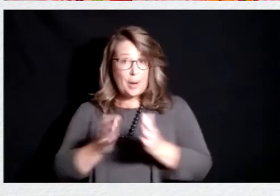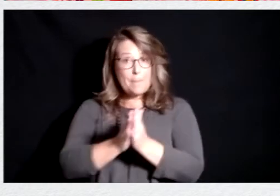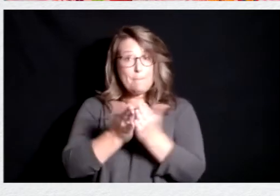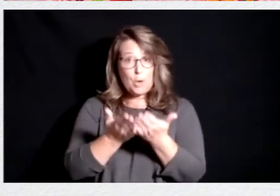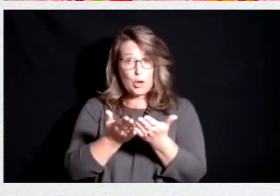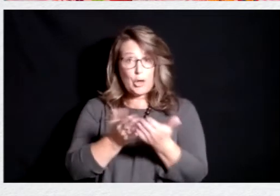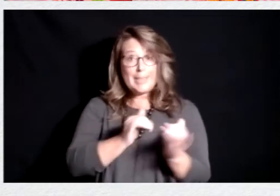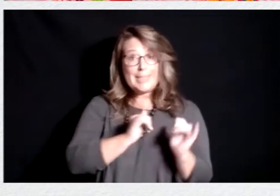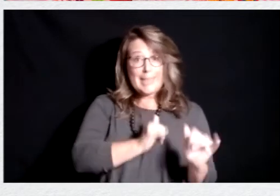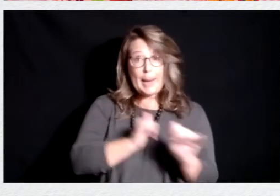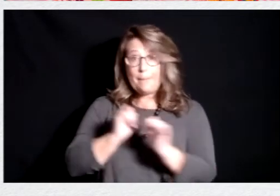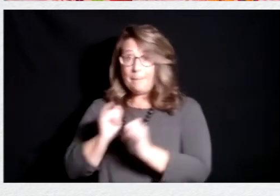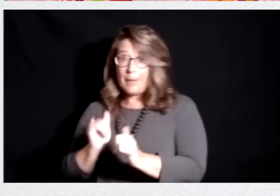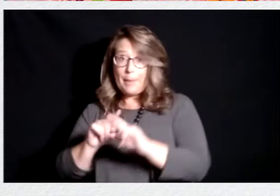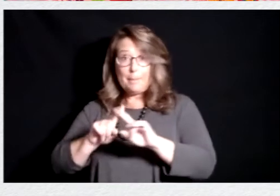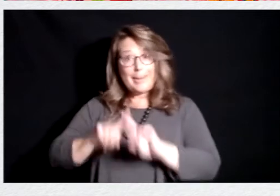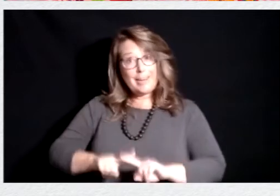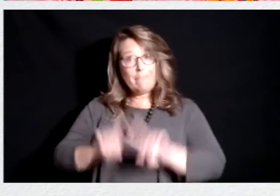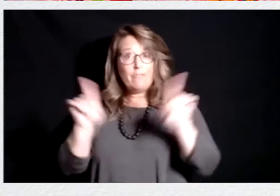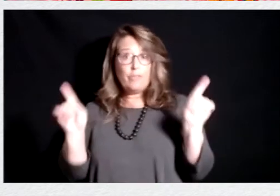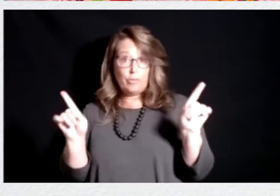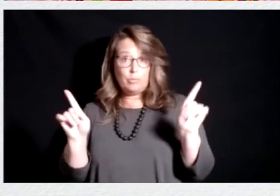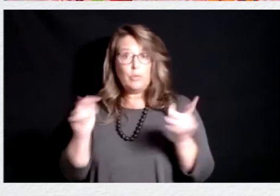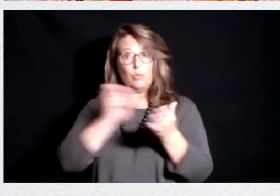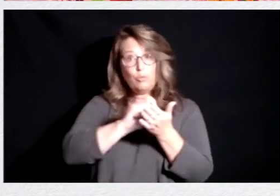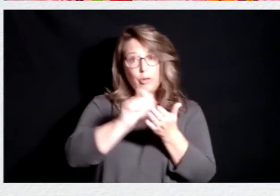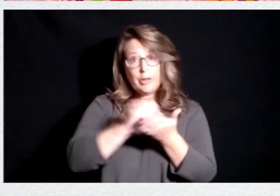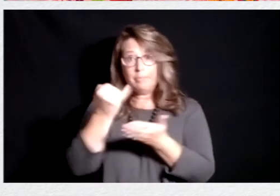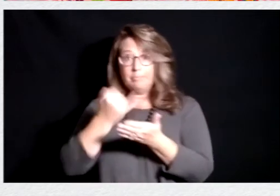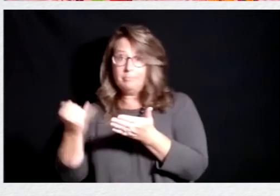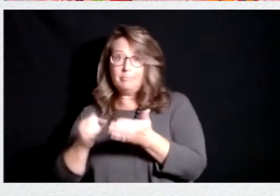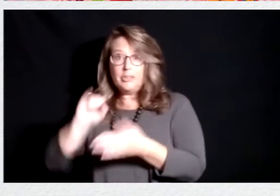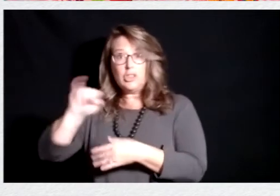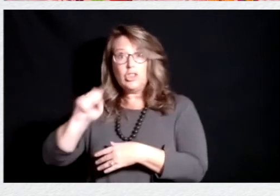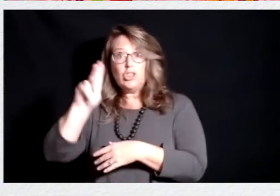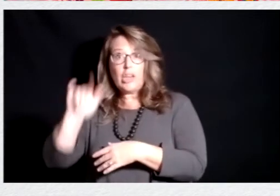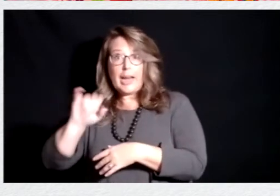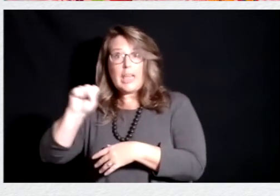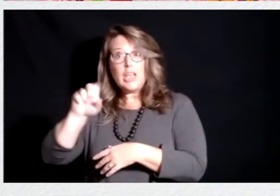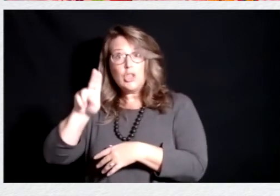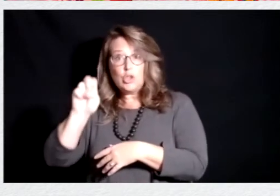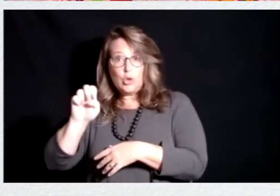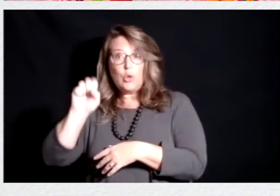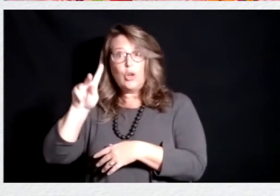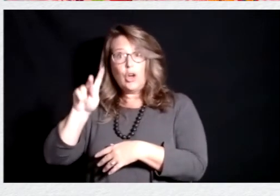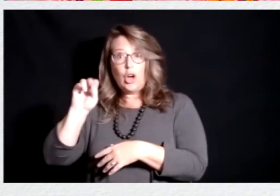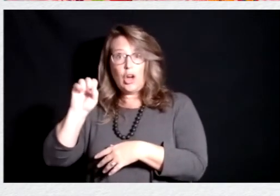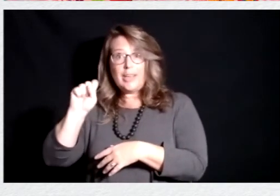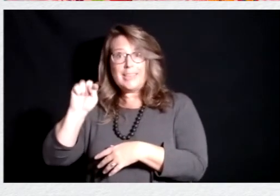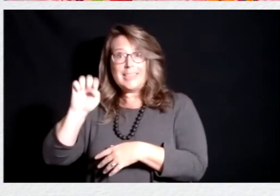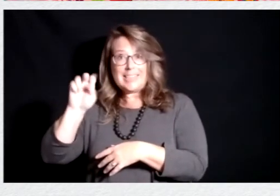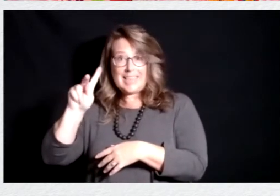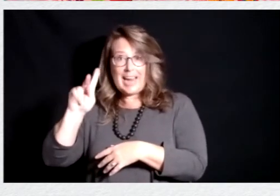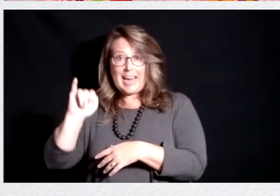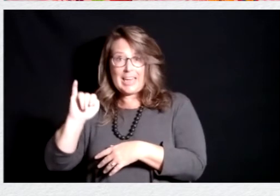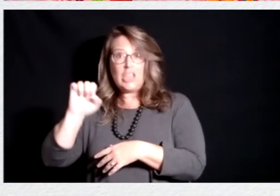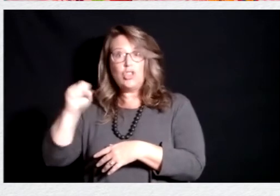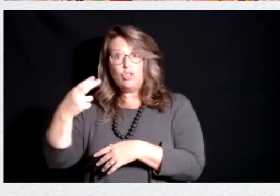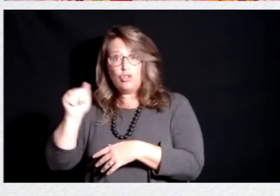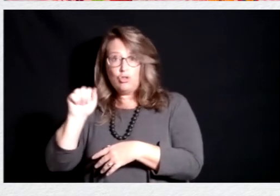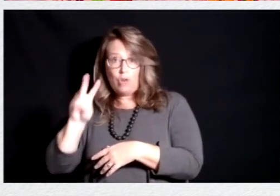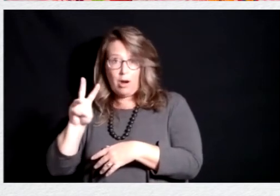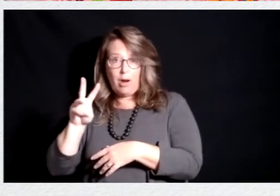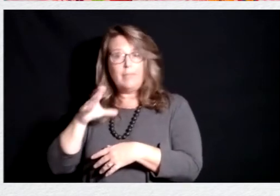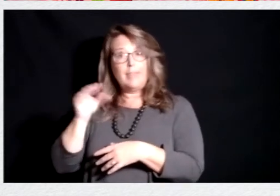Same, Same, But Different, was written and illustrated by Jenny Sue Kostecki Shaw. Elliot lives in America and Kailash lives in